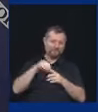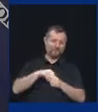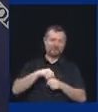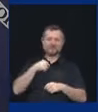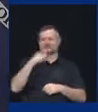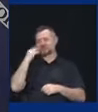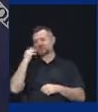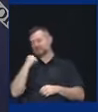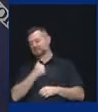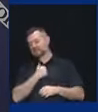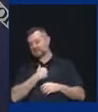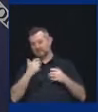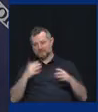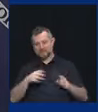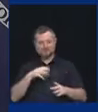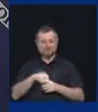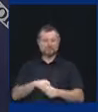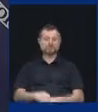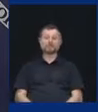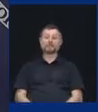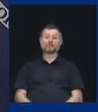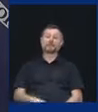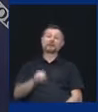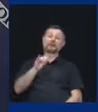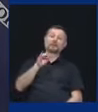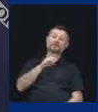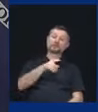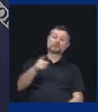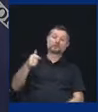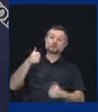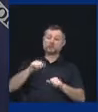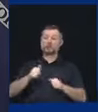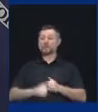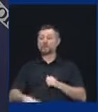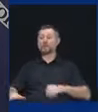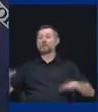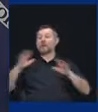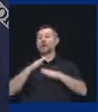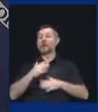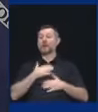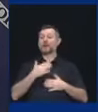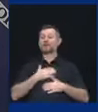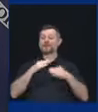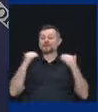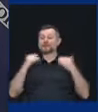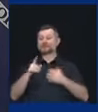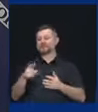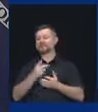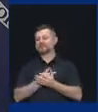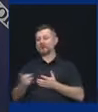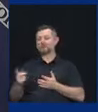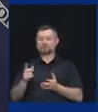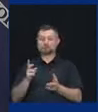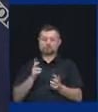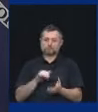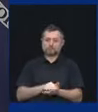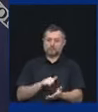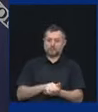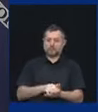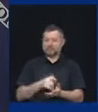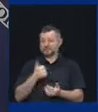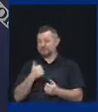I've always believed if you try to make everyone happy, you wind up making no one happy. You try to do everything, you wind